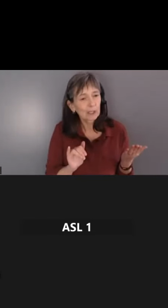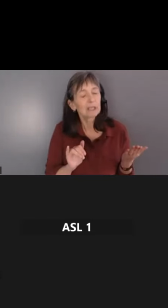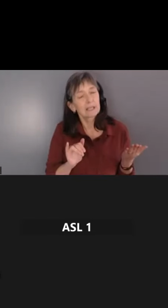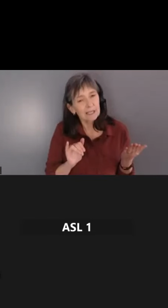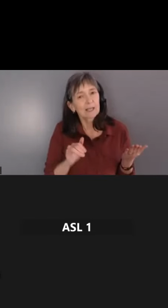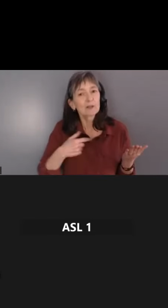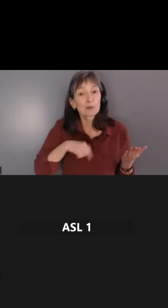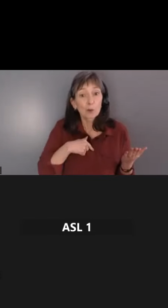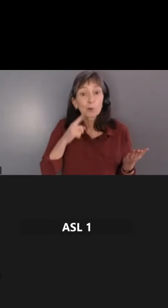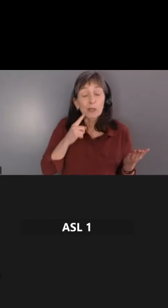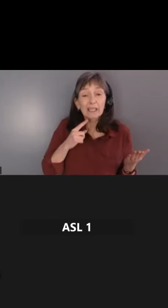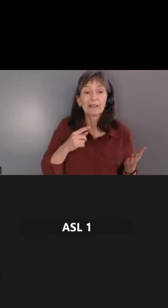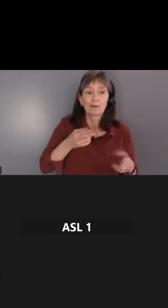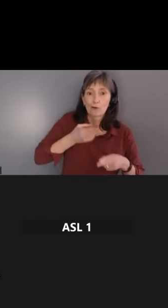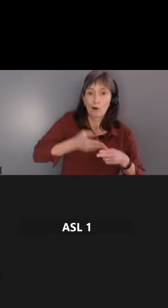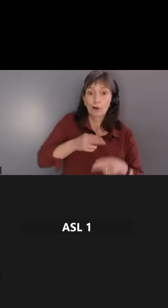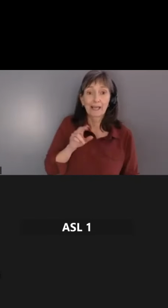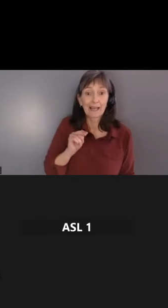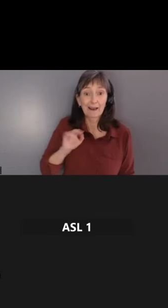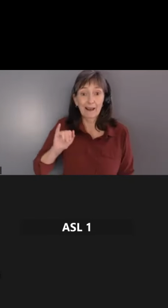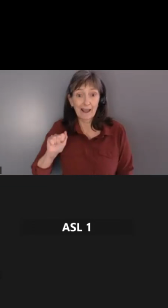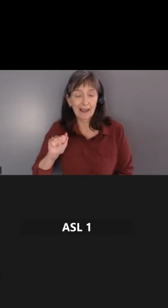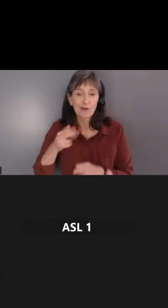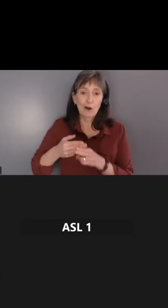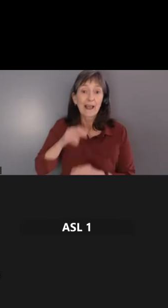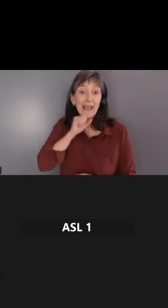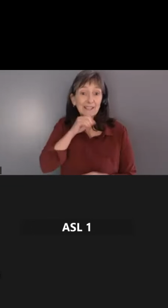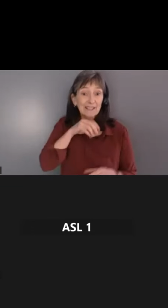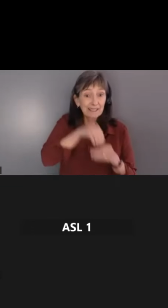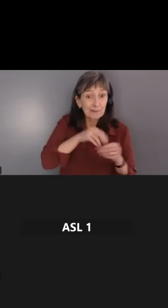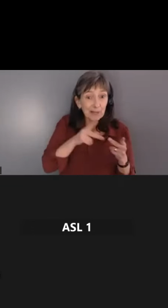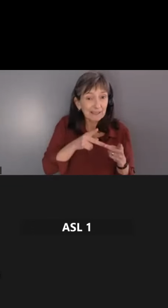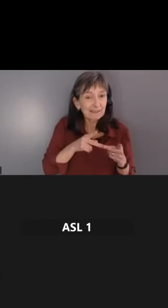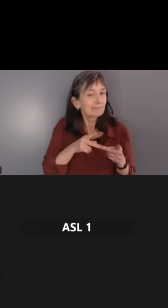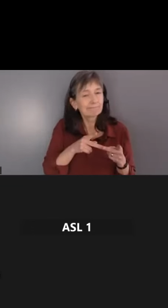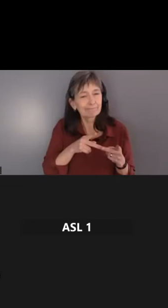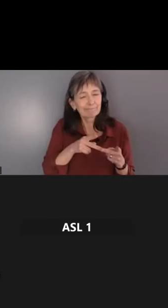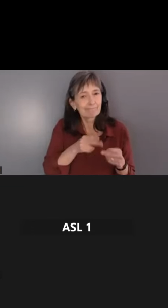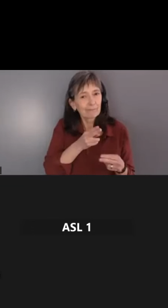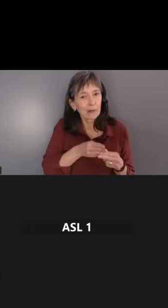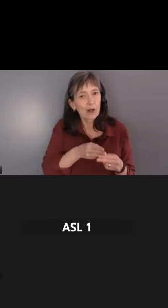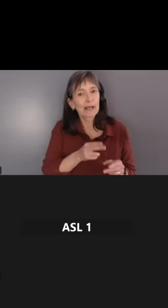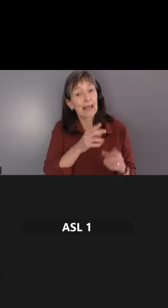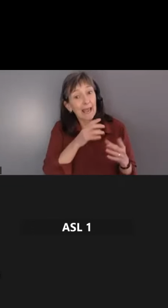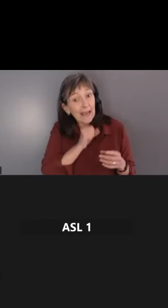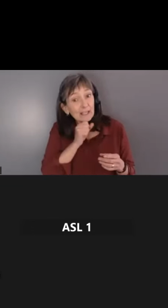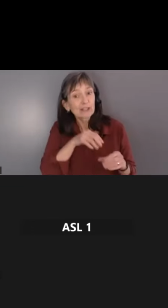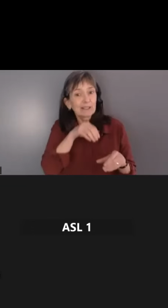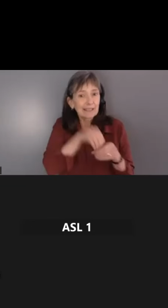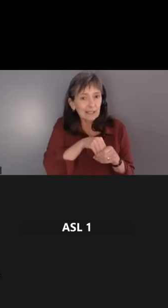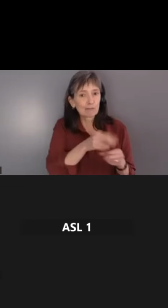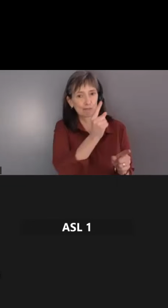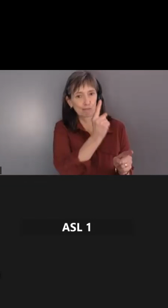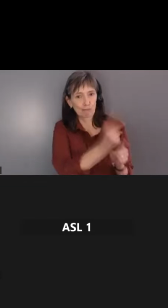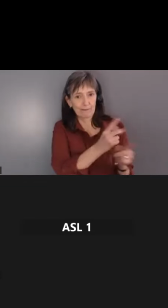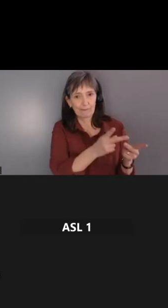aging in the right place rather than just aging in place. So while aging in place has become an increasingly popular topic, we